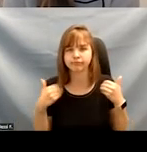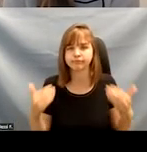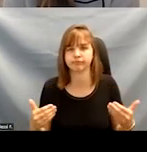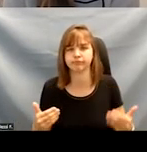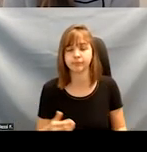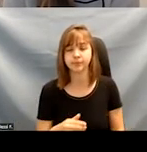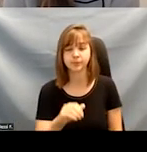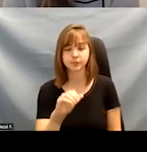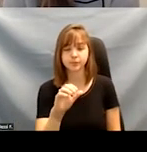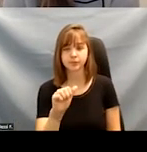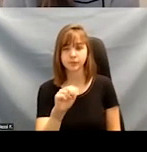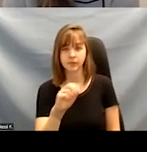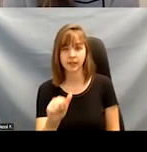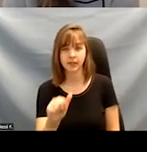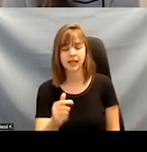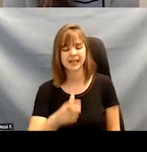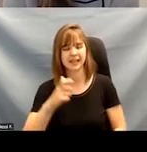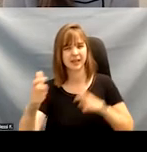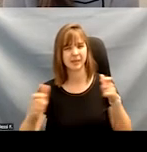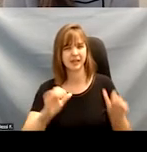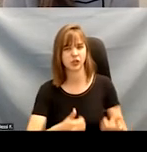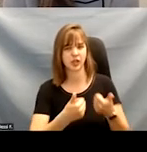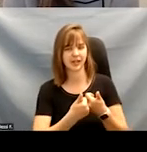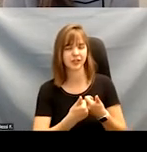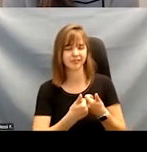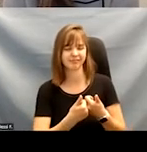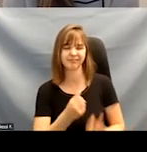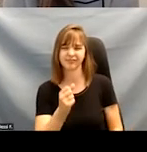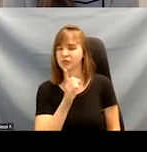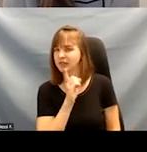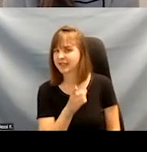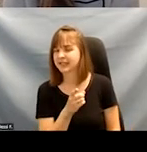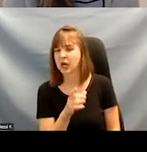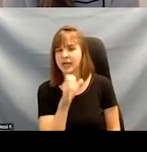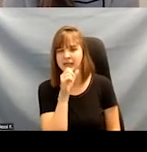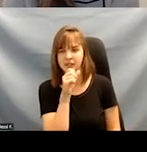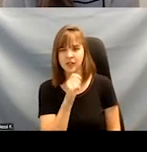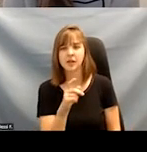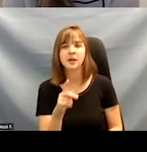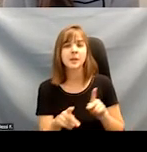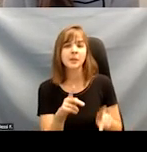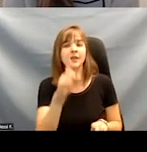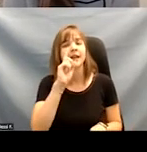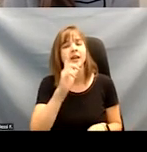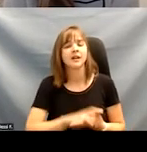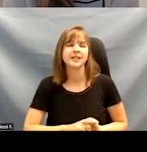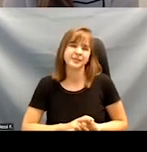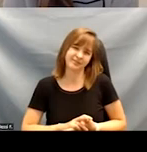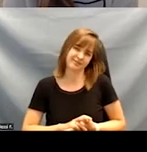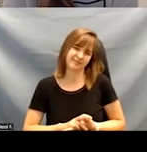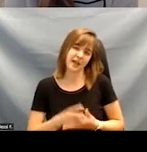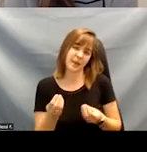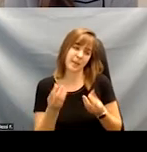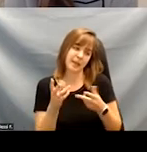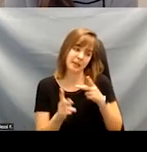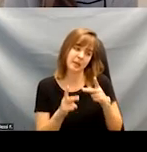biggest challenge that comes to mind for us is like our age. Like, people definitely think of us, a lot of people